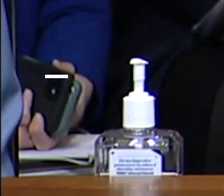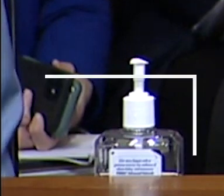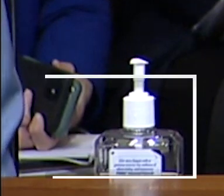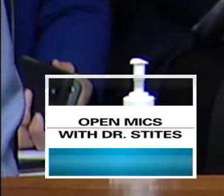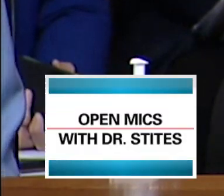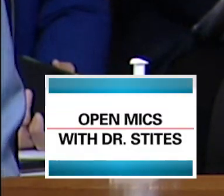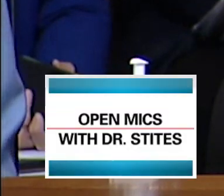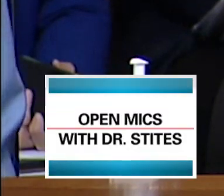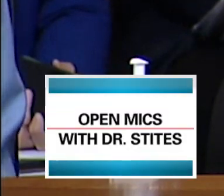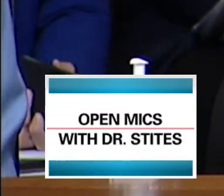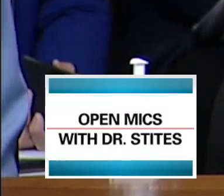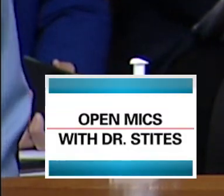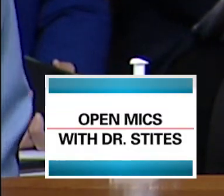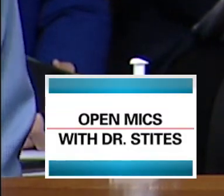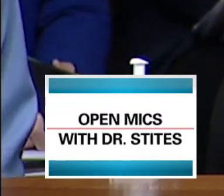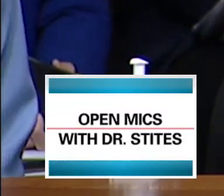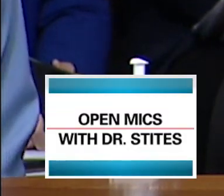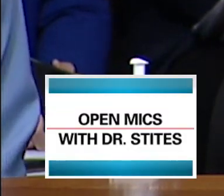organ allocation